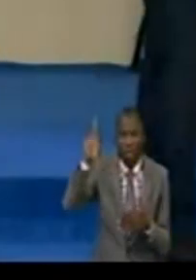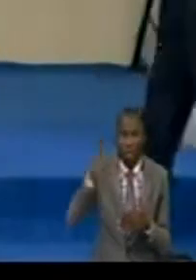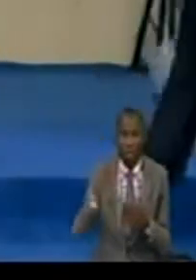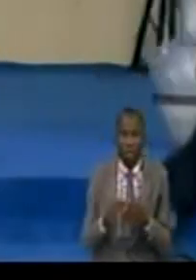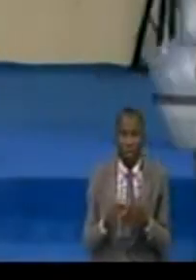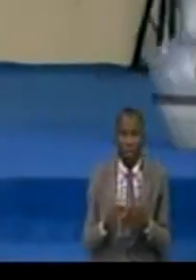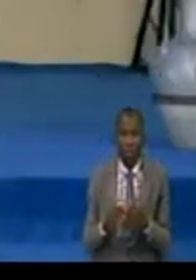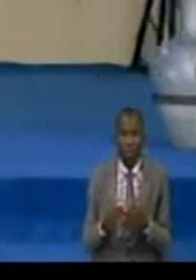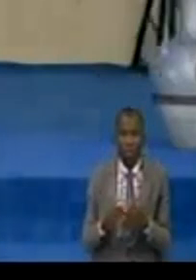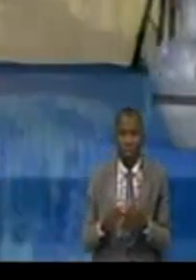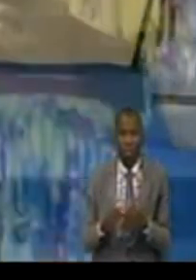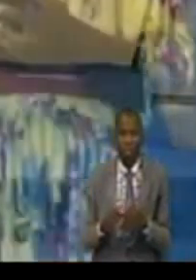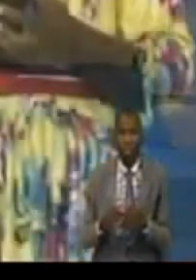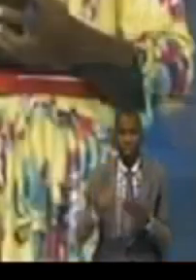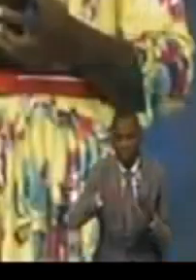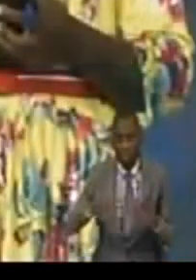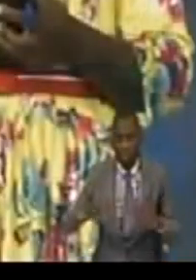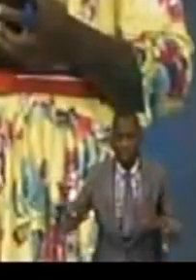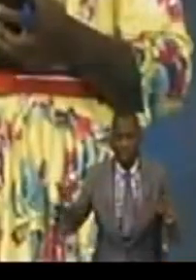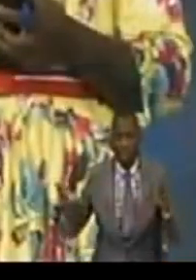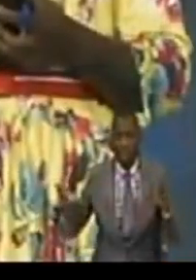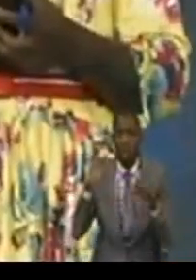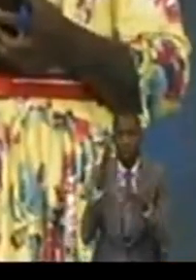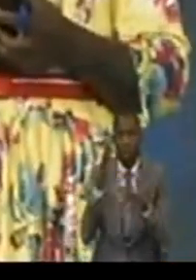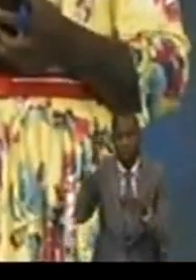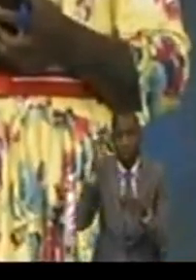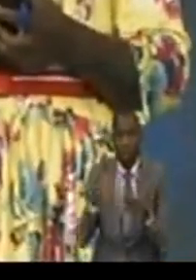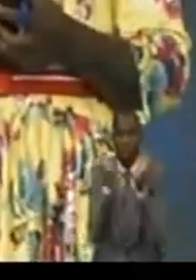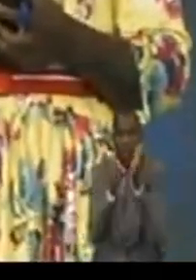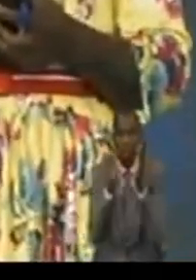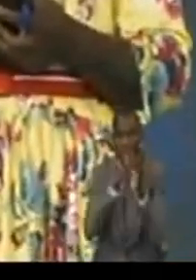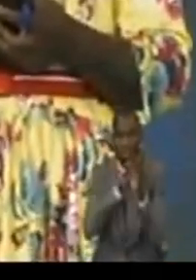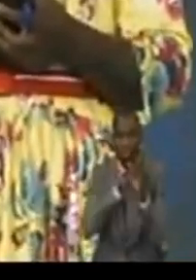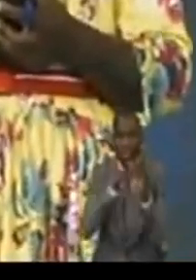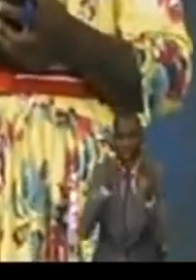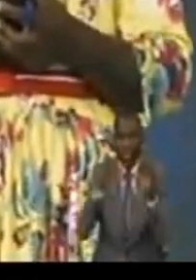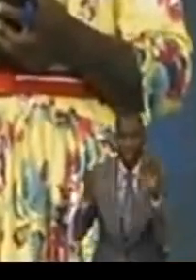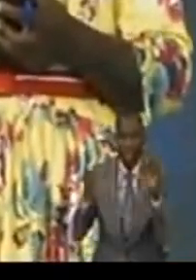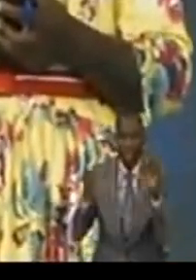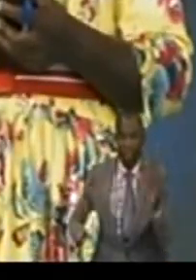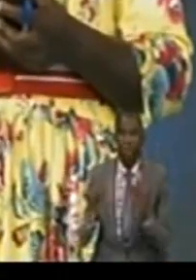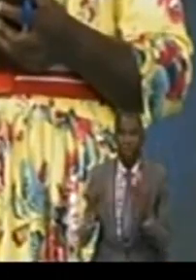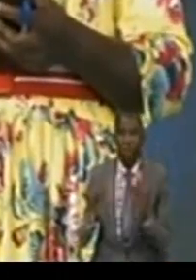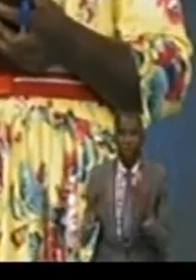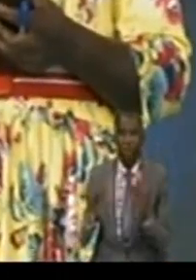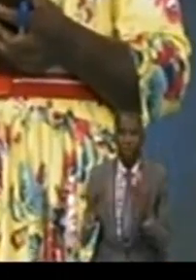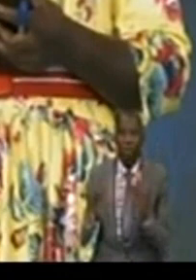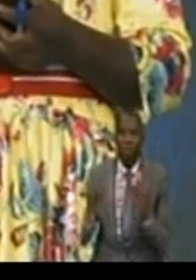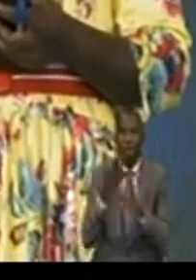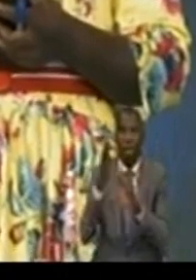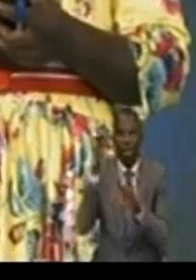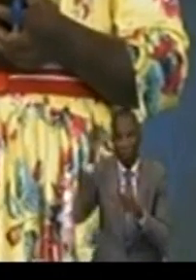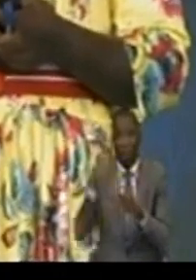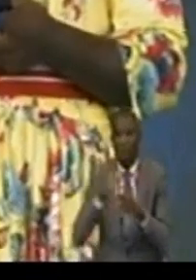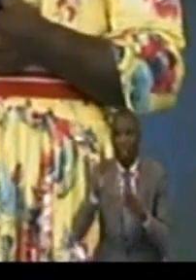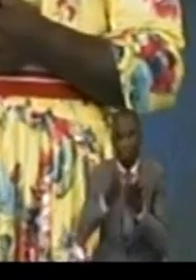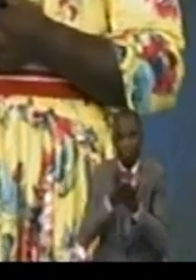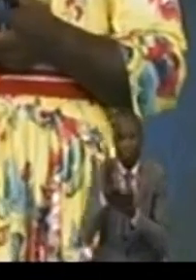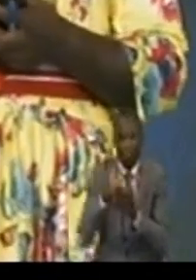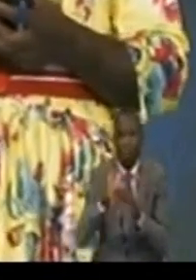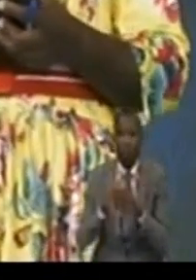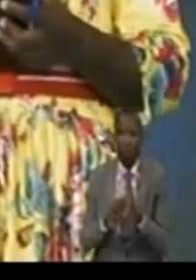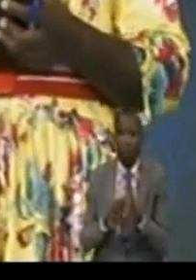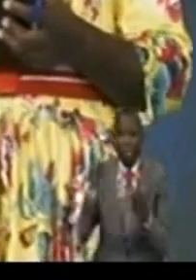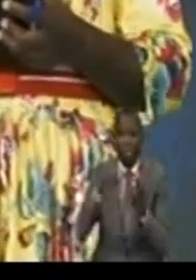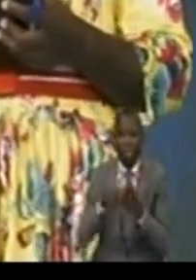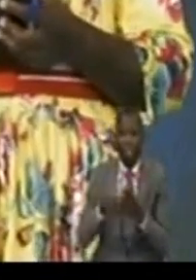Children of God, praise the Lord. Our God is faithful. This, my daughter here,